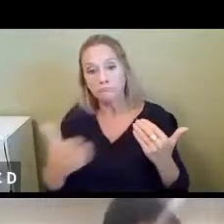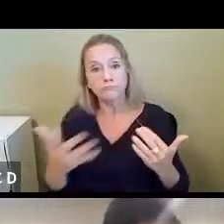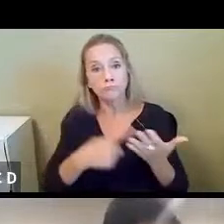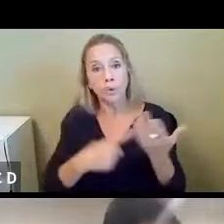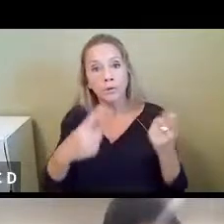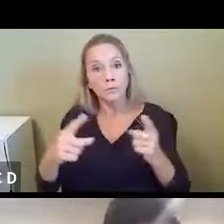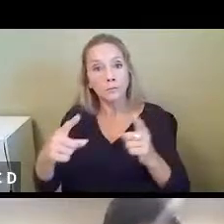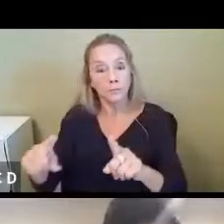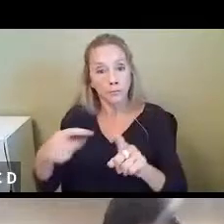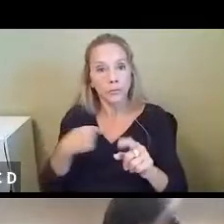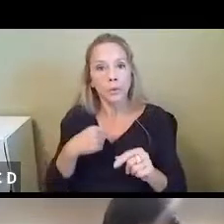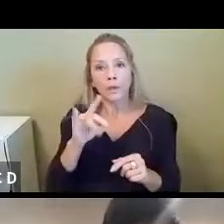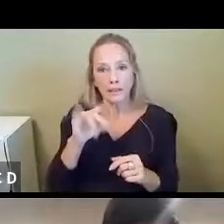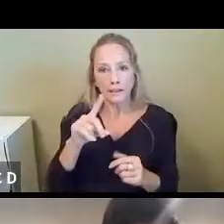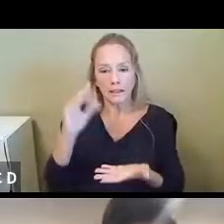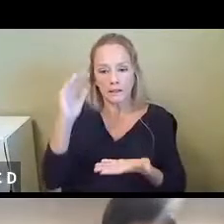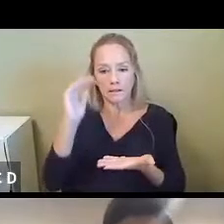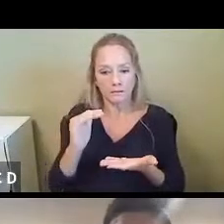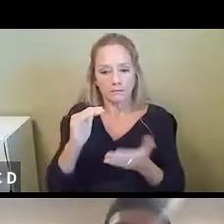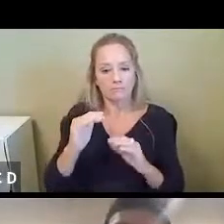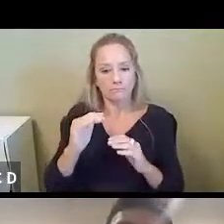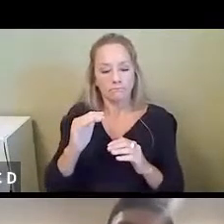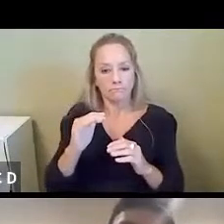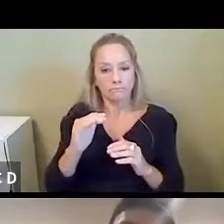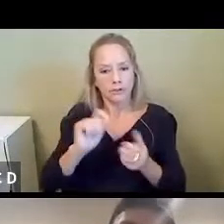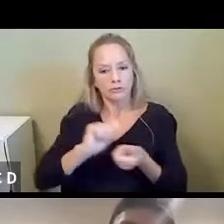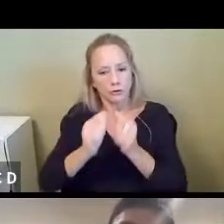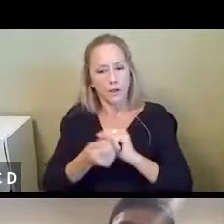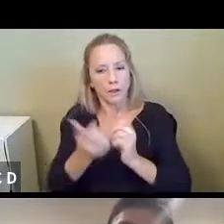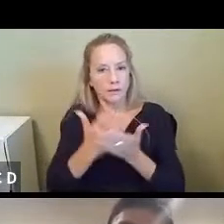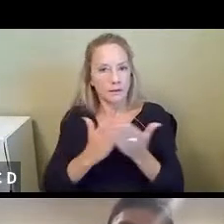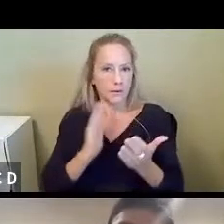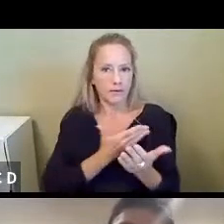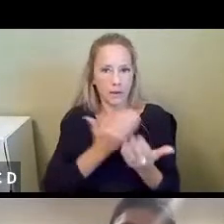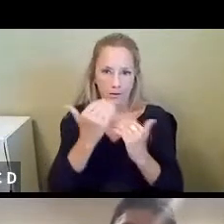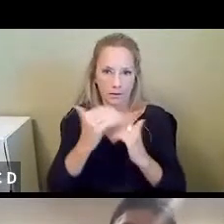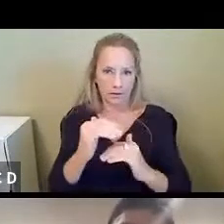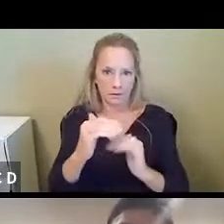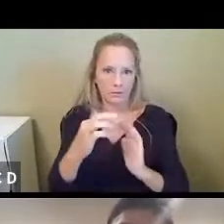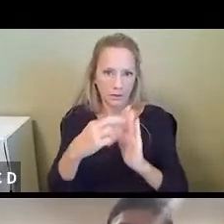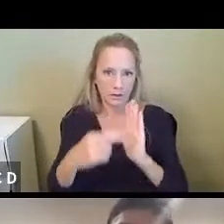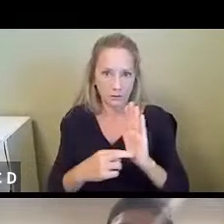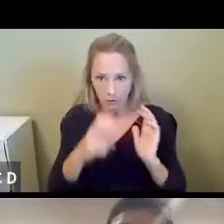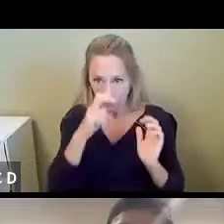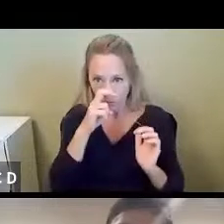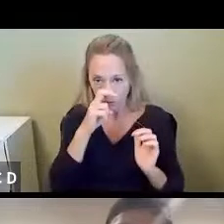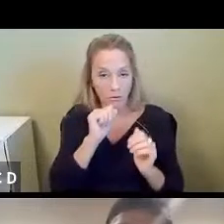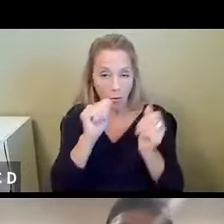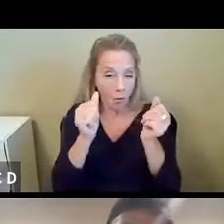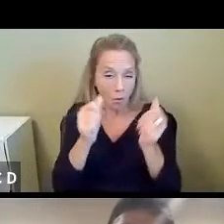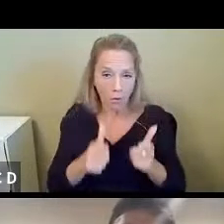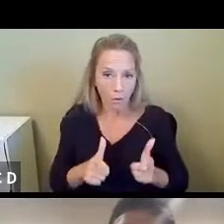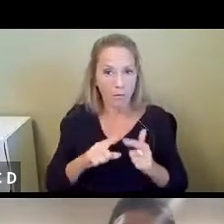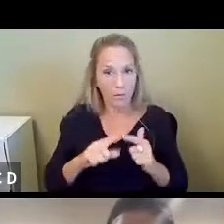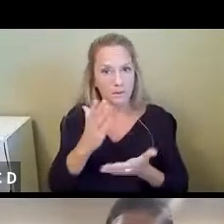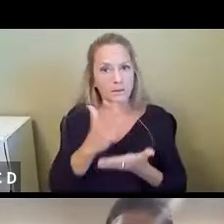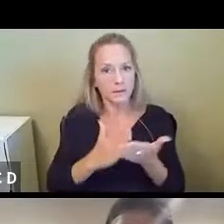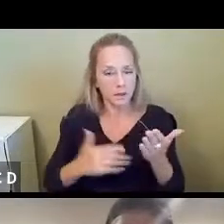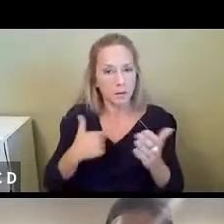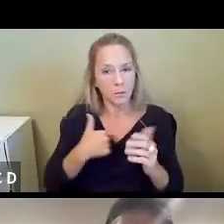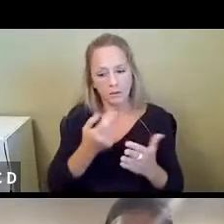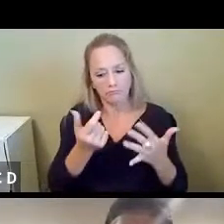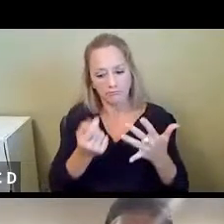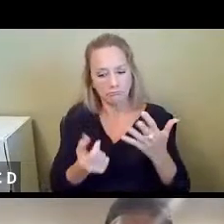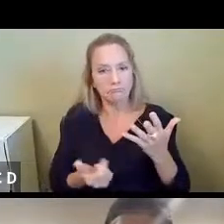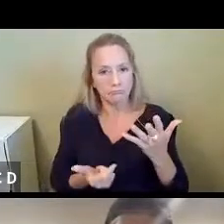to lift some of the restrictions we put in place a couple of weeks ago. We haven't restricted all of them. And as we